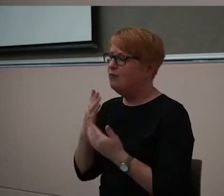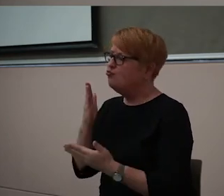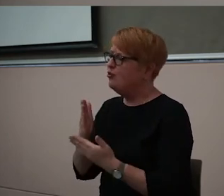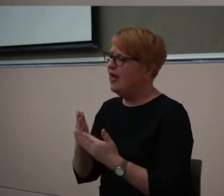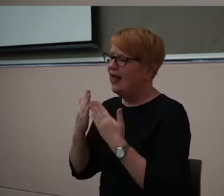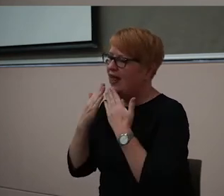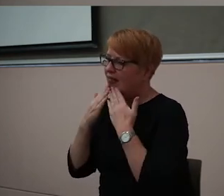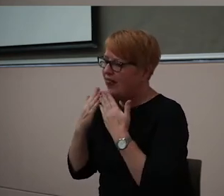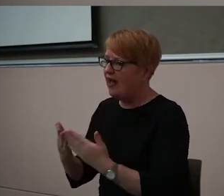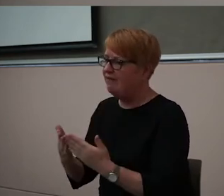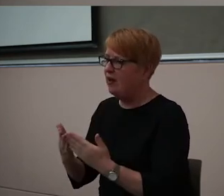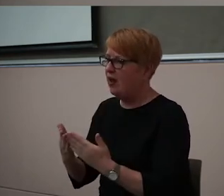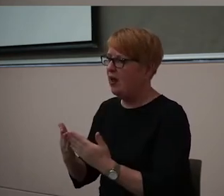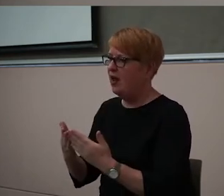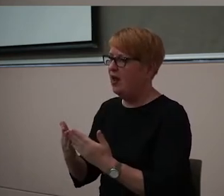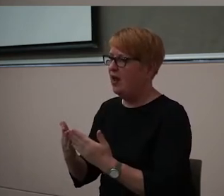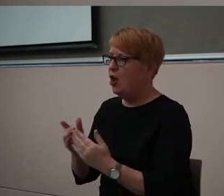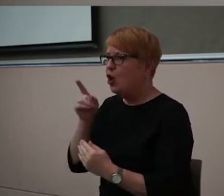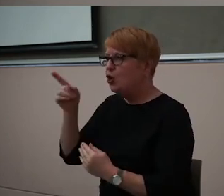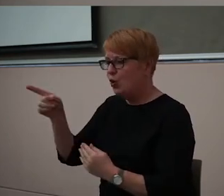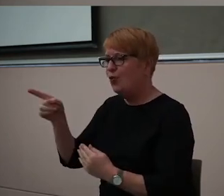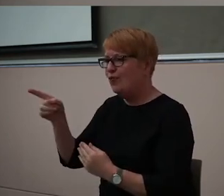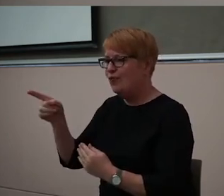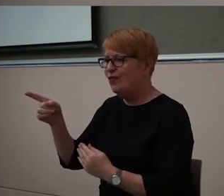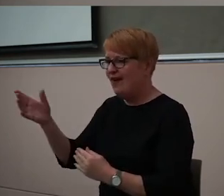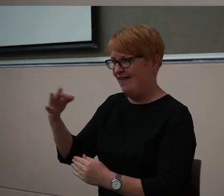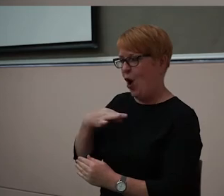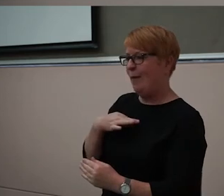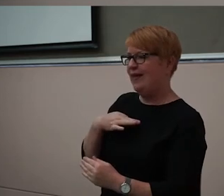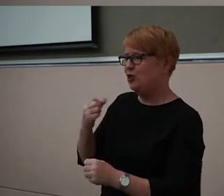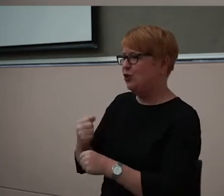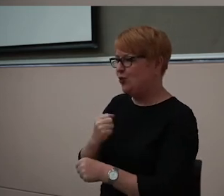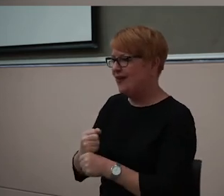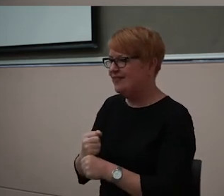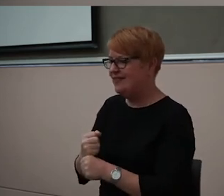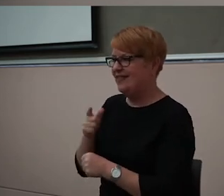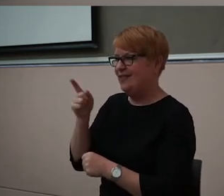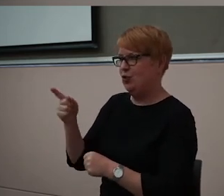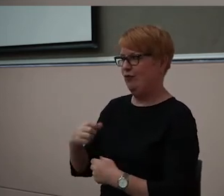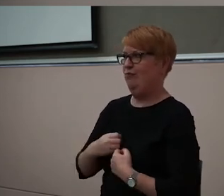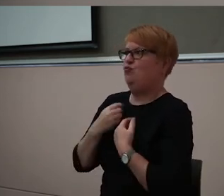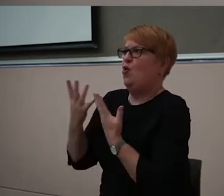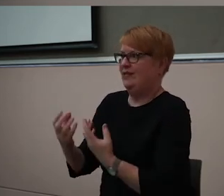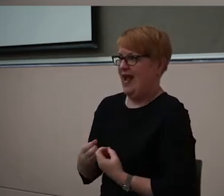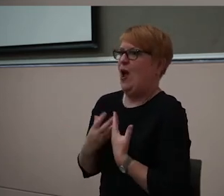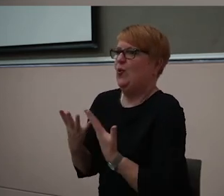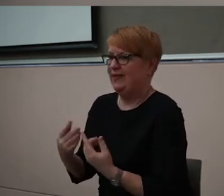and I'm very fortunate enough to call them friends and people that I look on in terms of being inspired by their work.